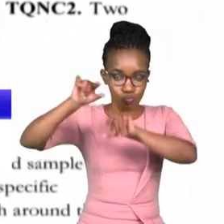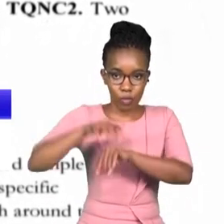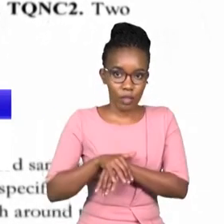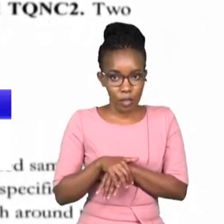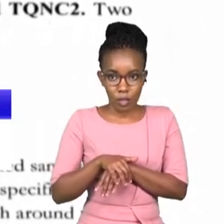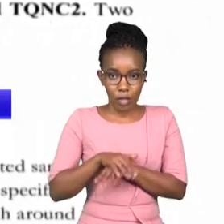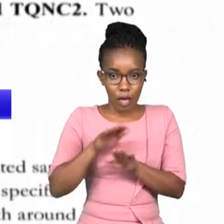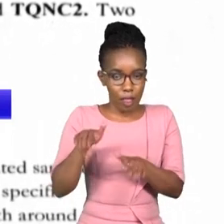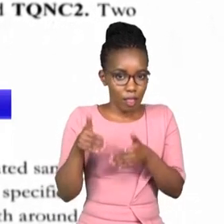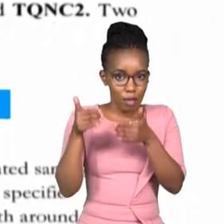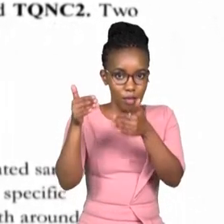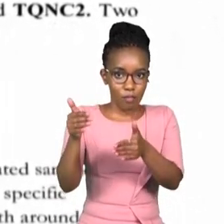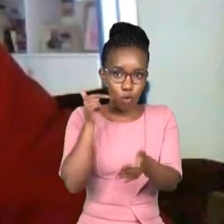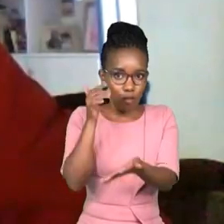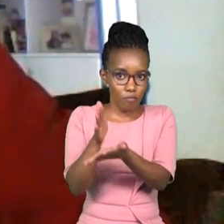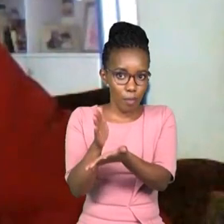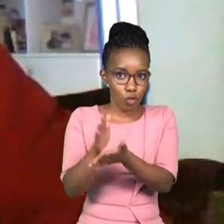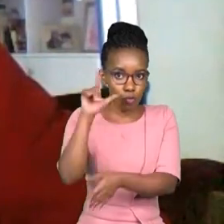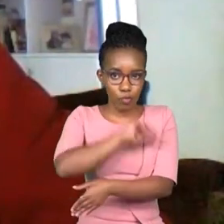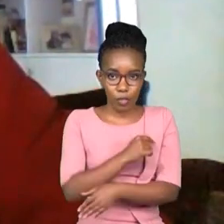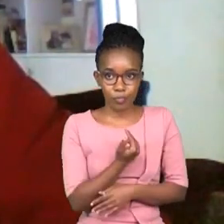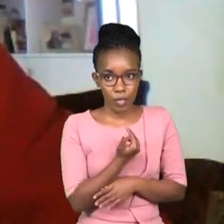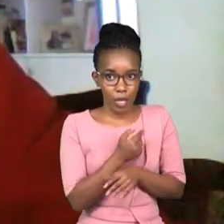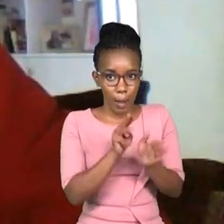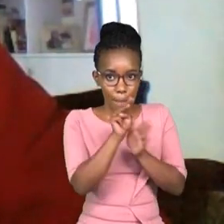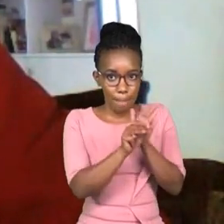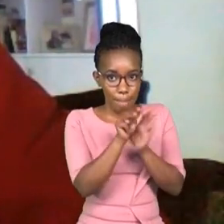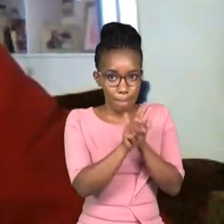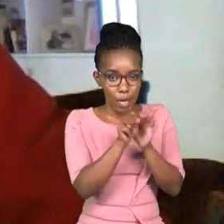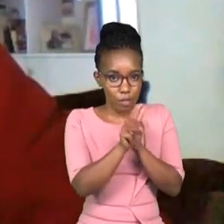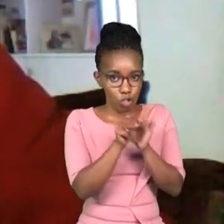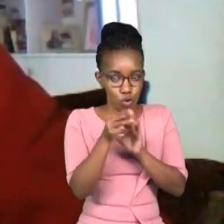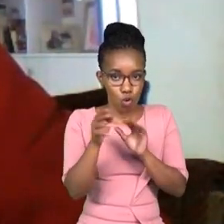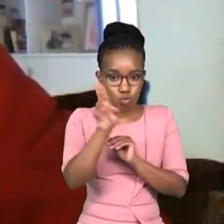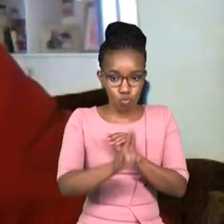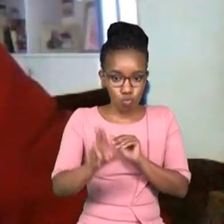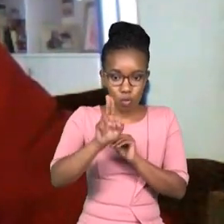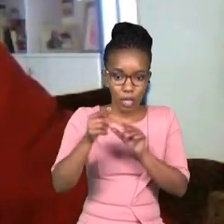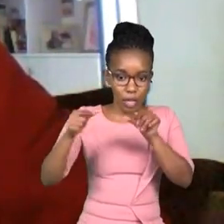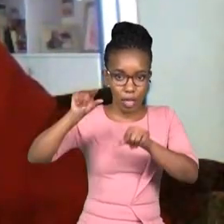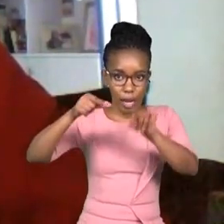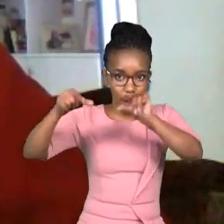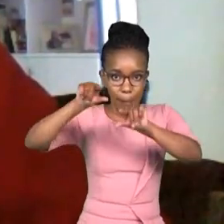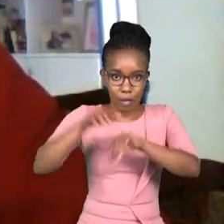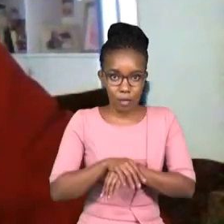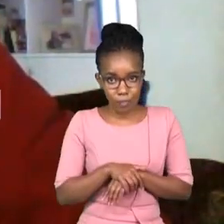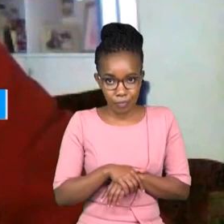and given the mask a thumbs up. The material that he brought in the lab was about